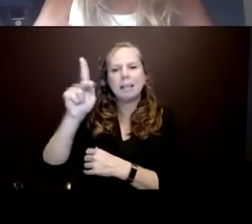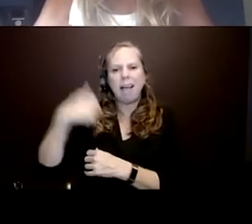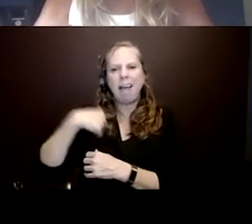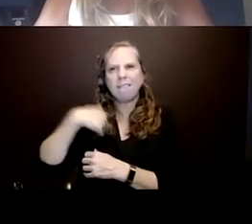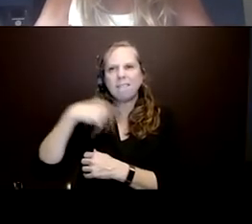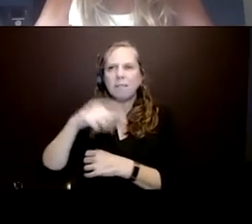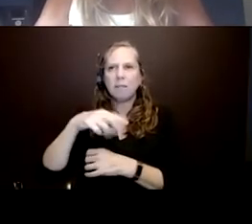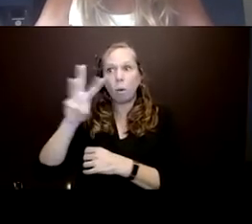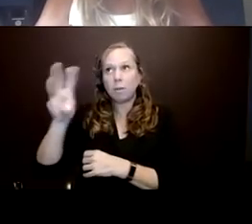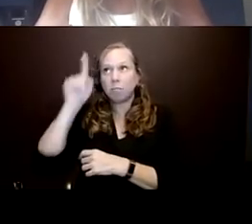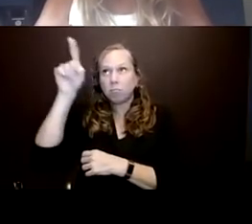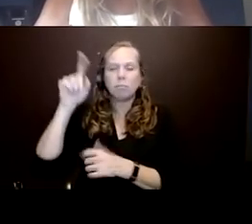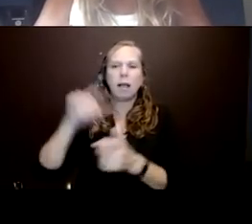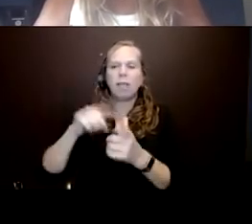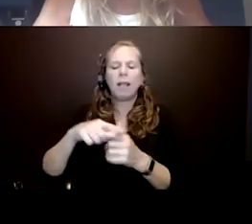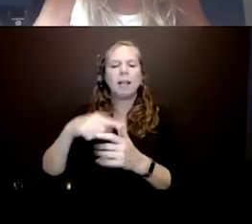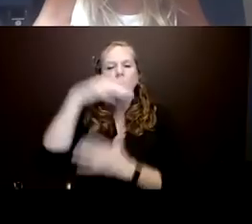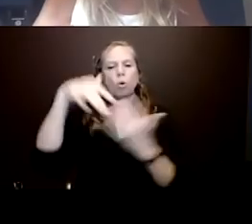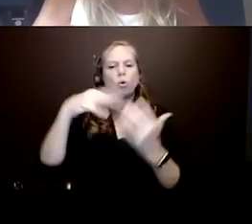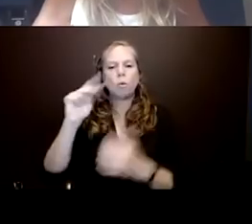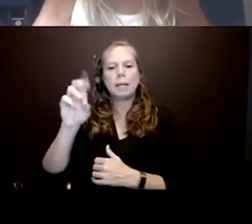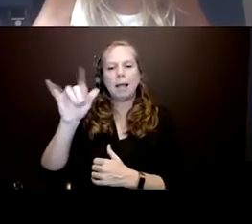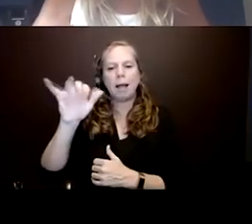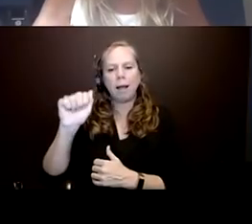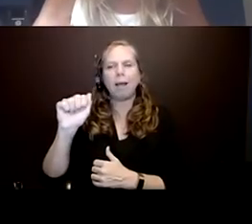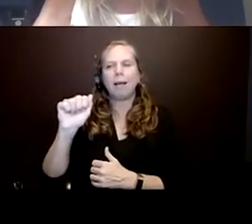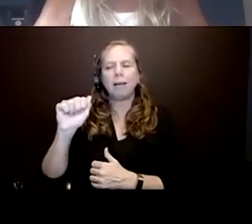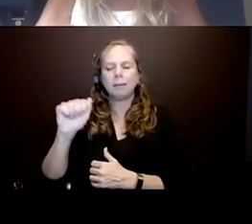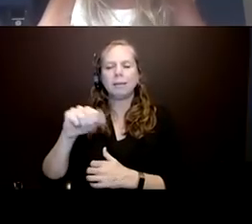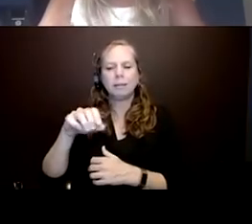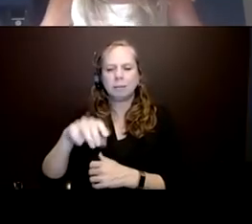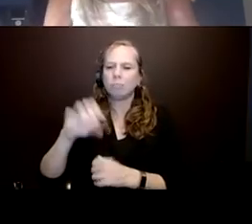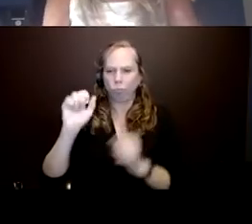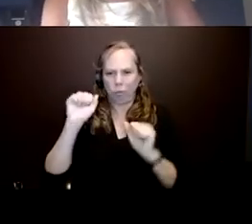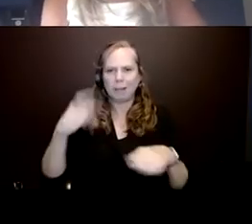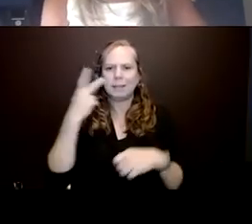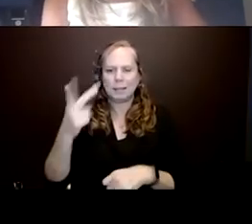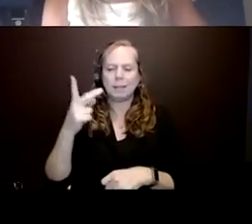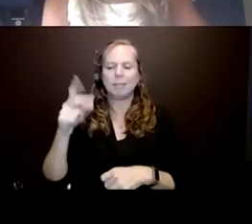on our social media channels. So stay tuned and follow us for the latest information. Thanks, everyone.